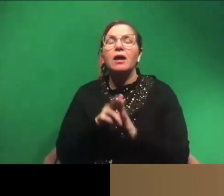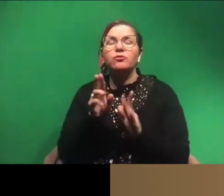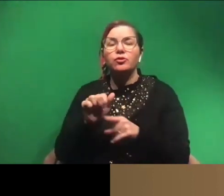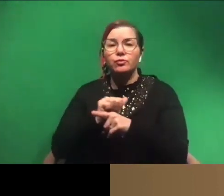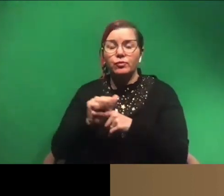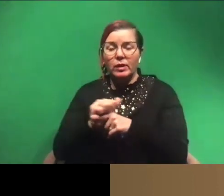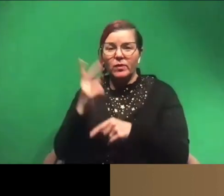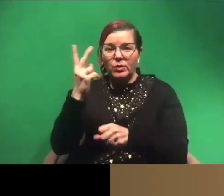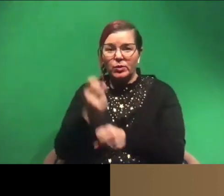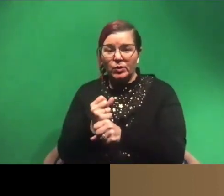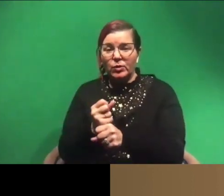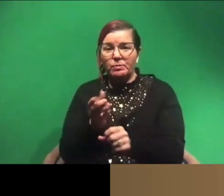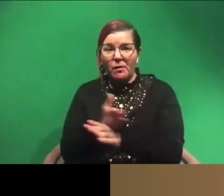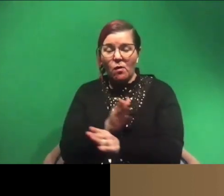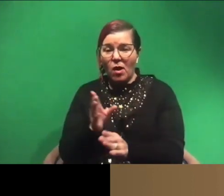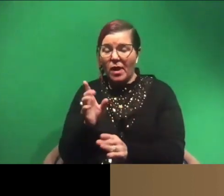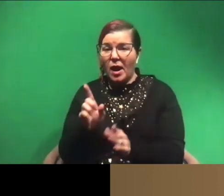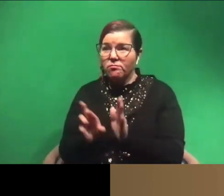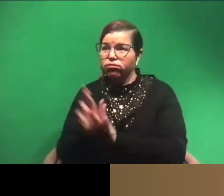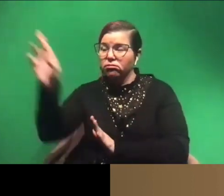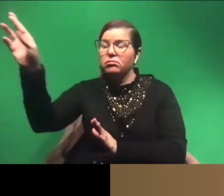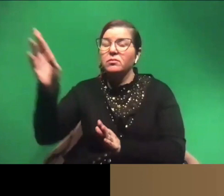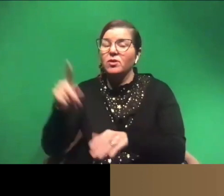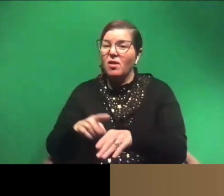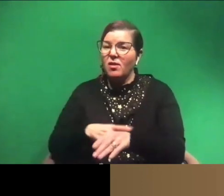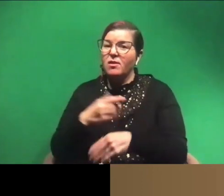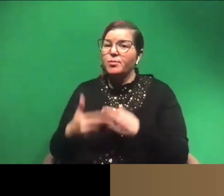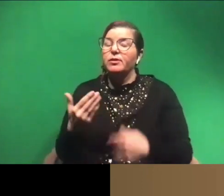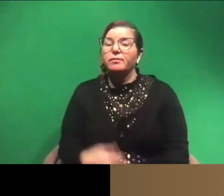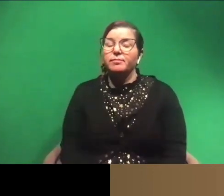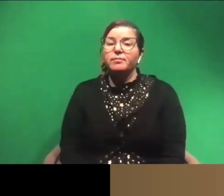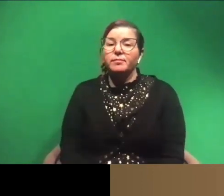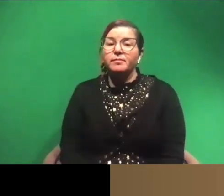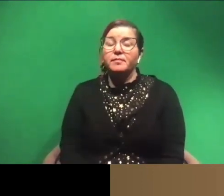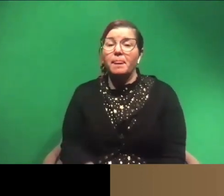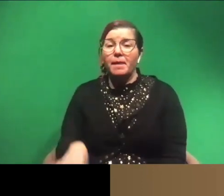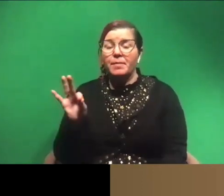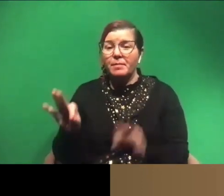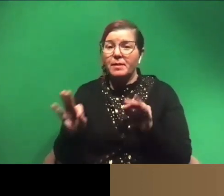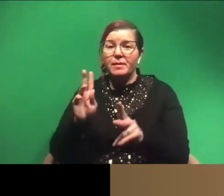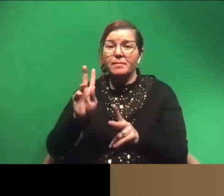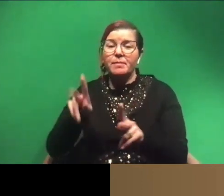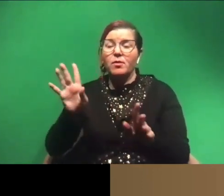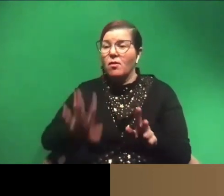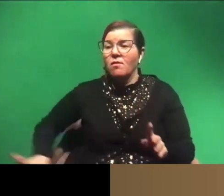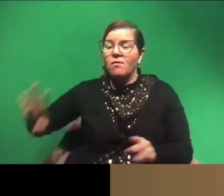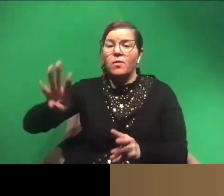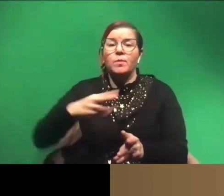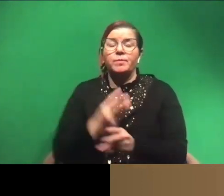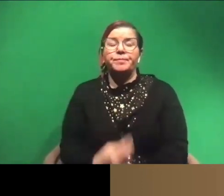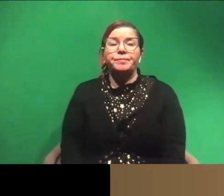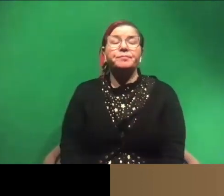up. So it's a very long process, and they pick from folks all over the world.